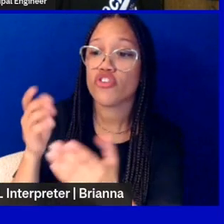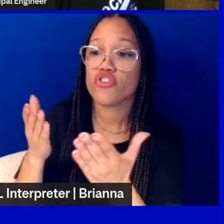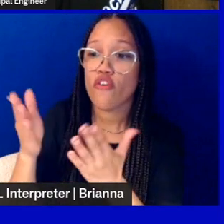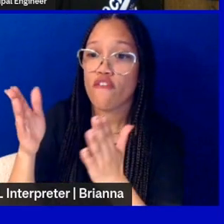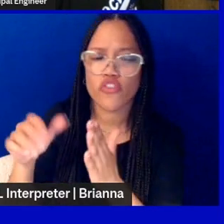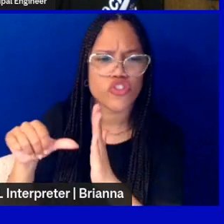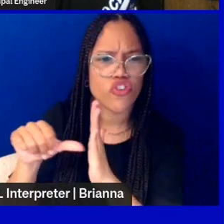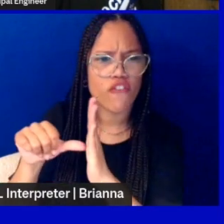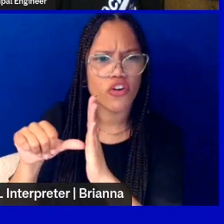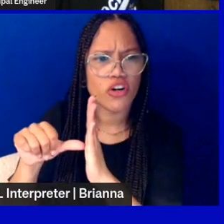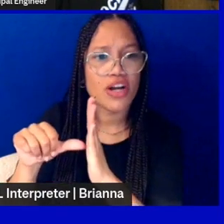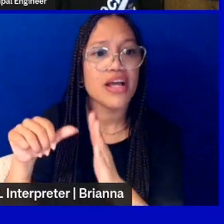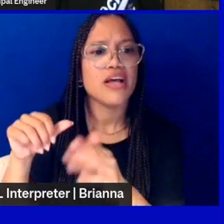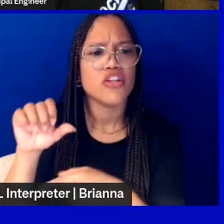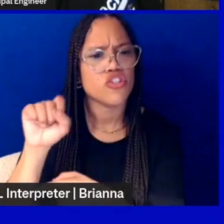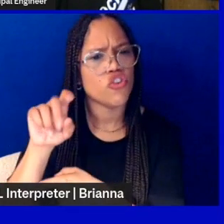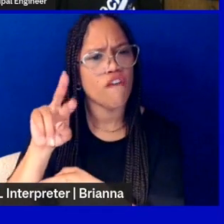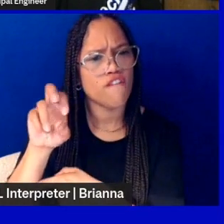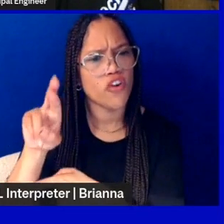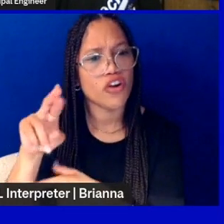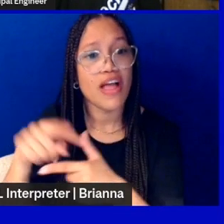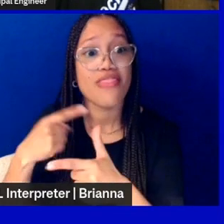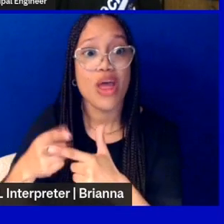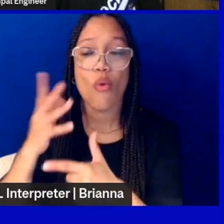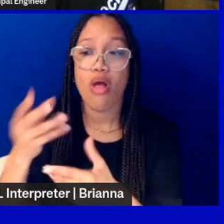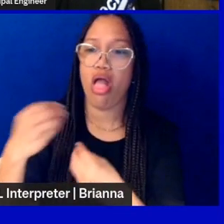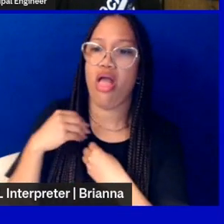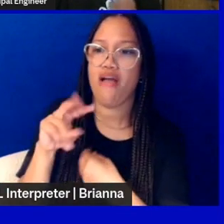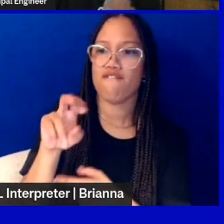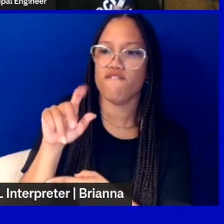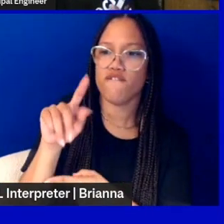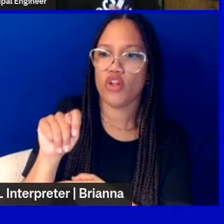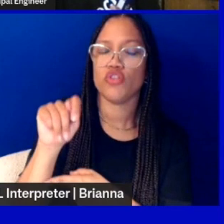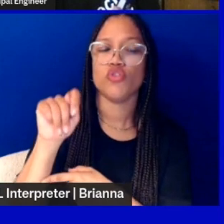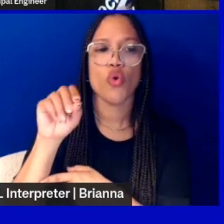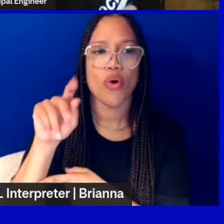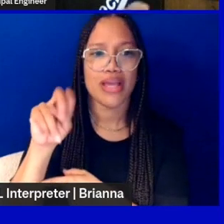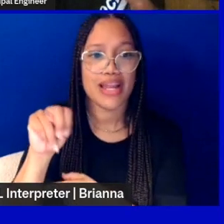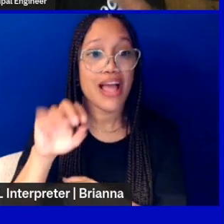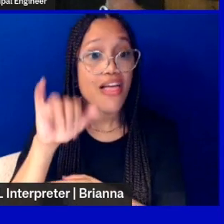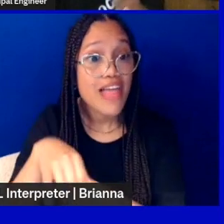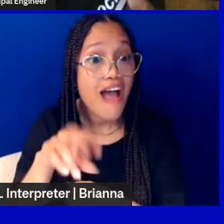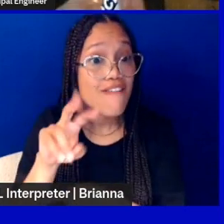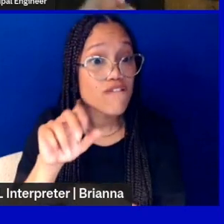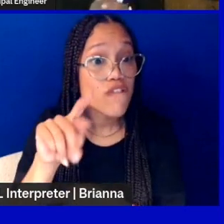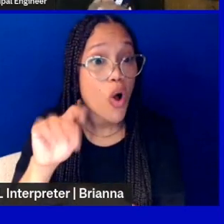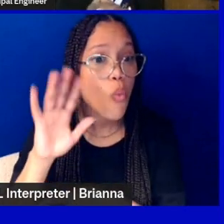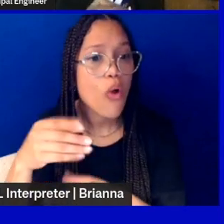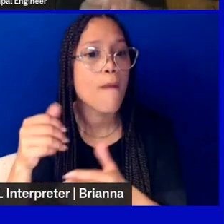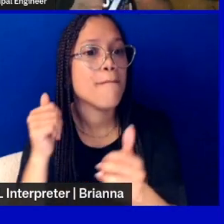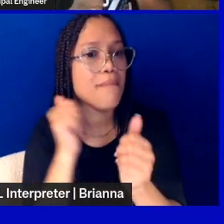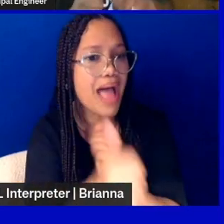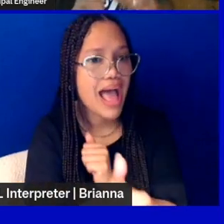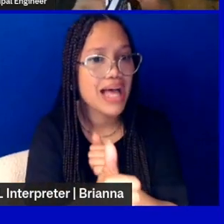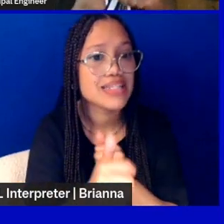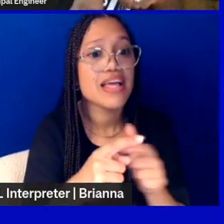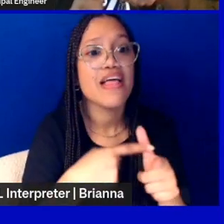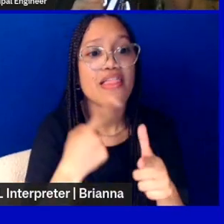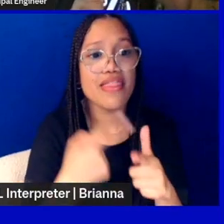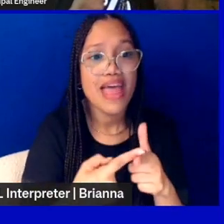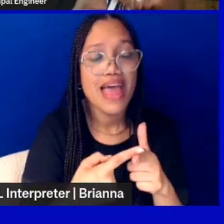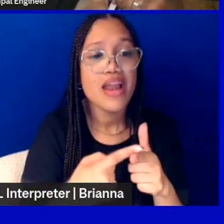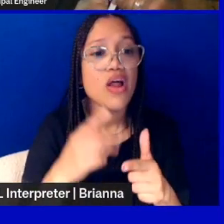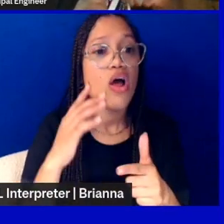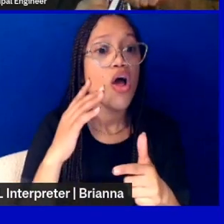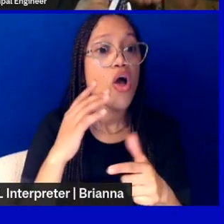in return, it will get a Vault token. And that Vault token, we are going to pass it. And then using that Vault token, it is going to